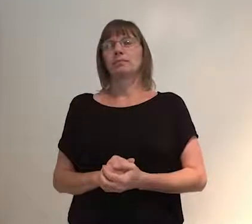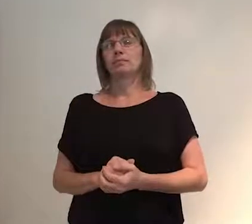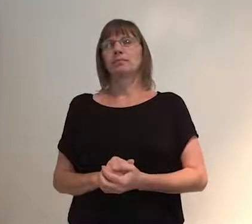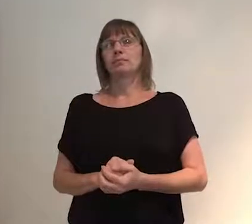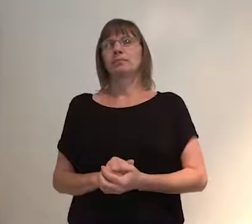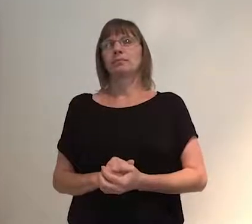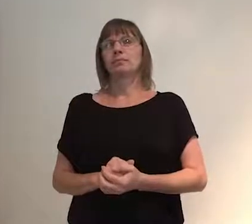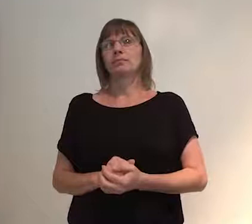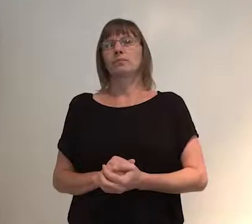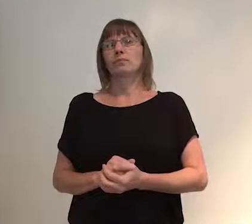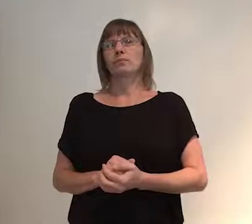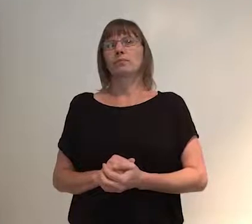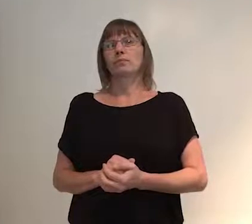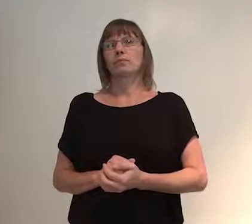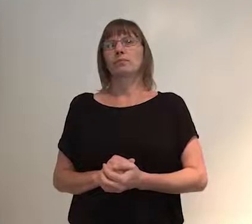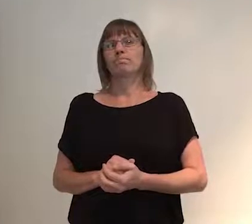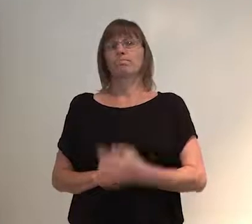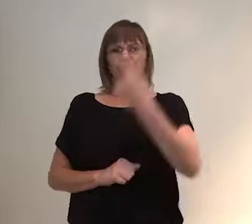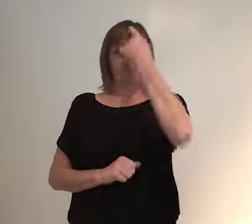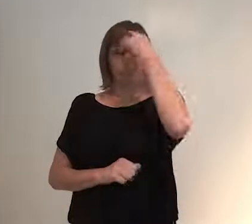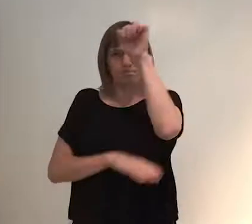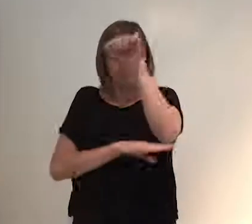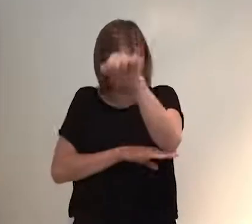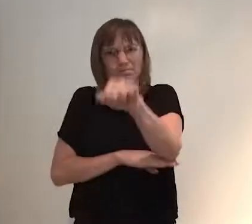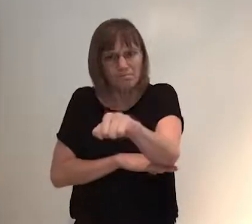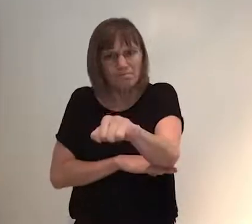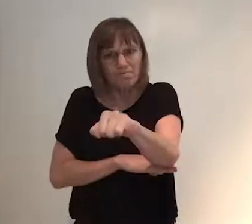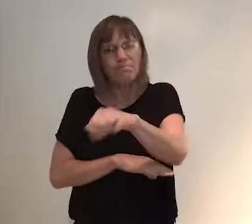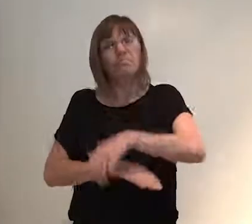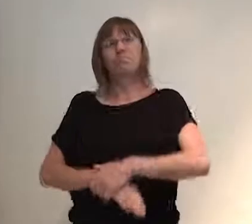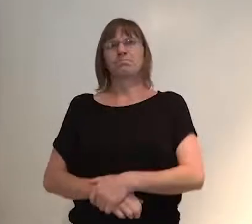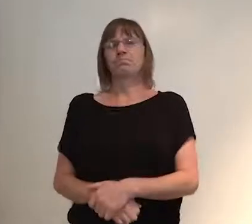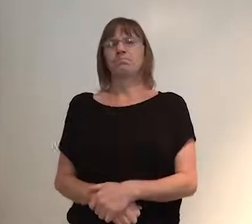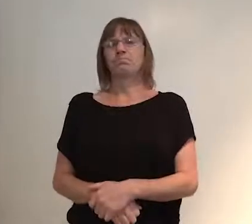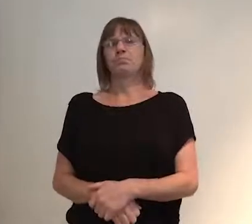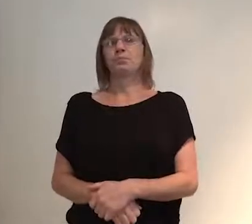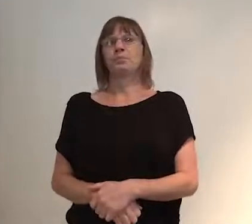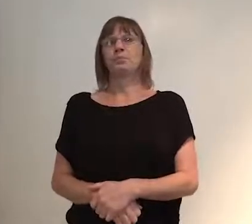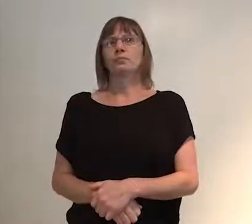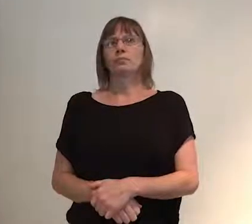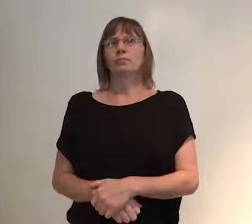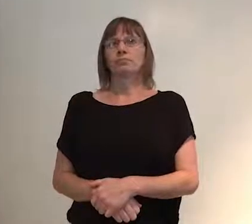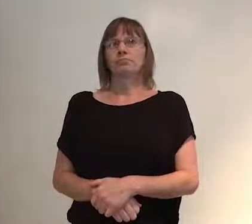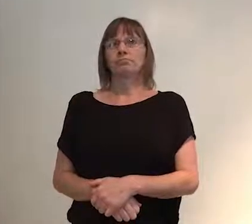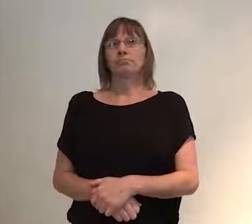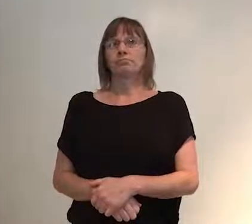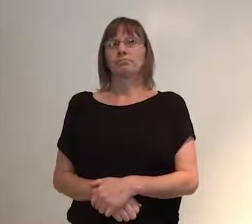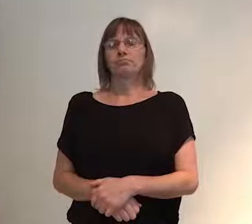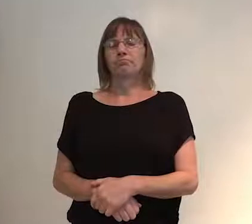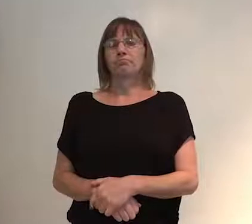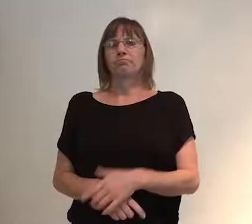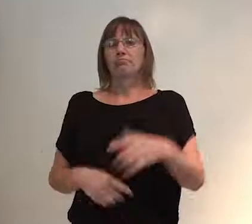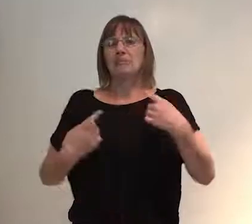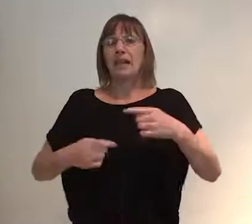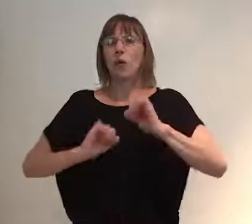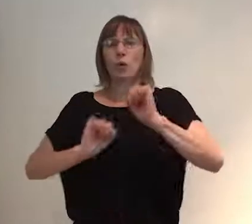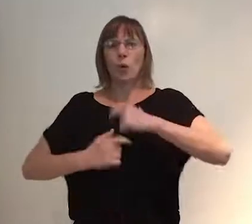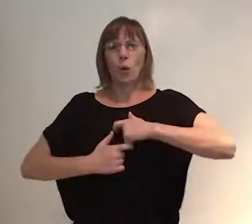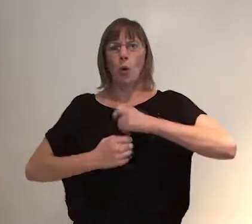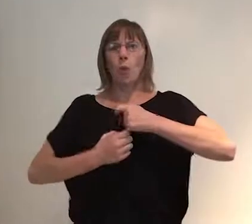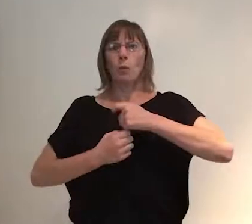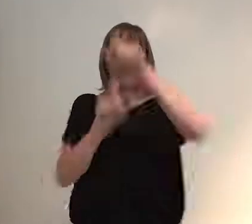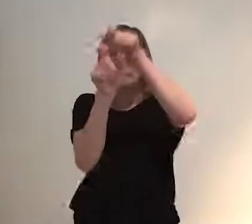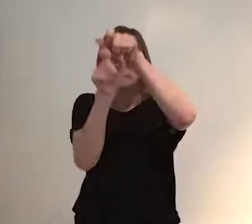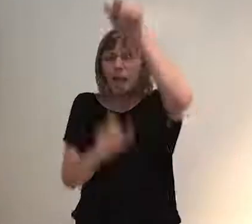out in front, and we just come down, bring our forehead down onto the mats, and allow that nice